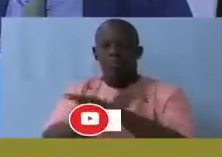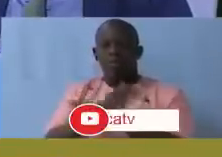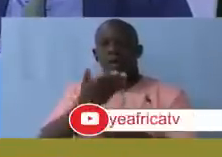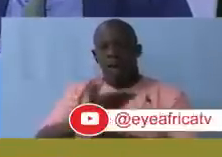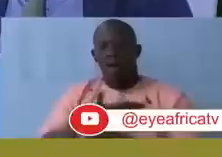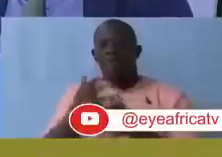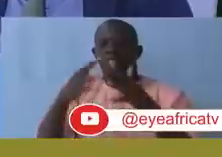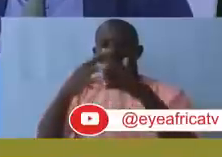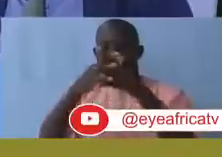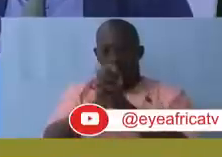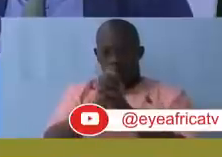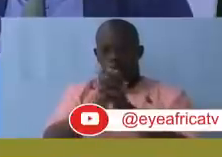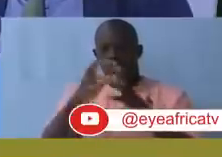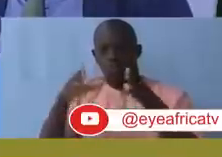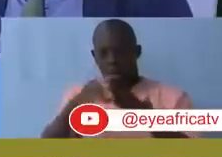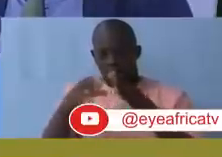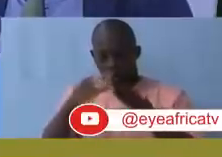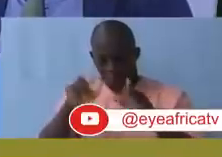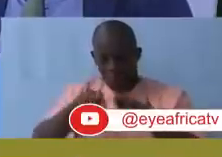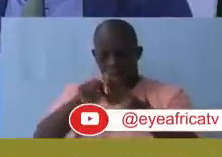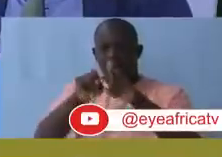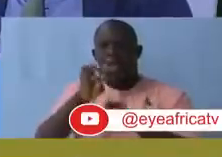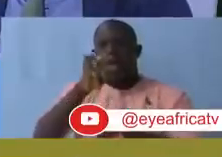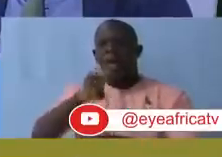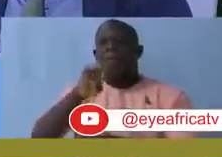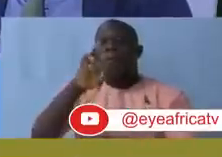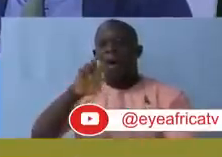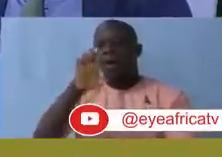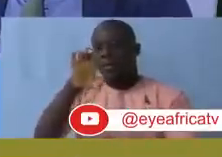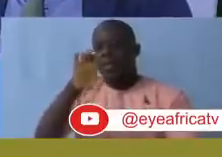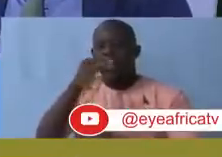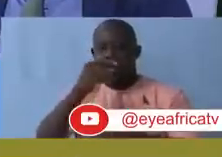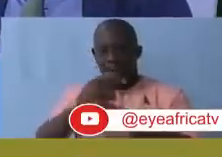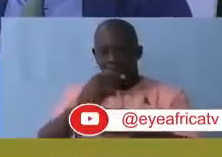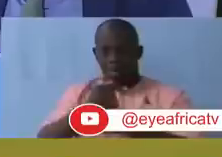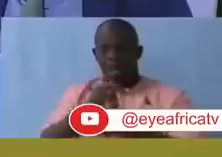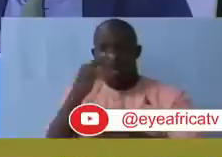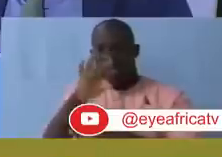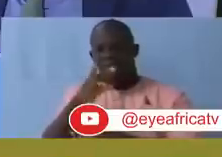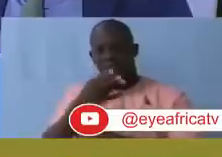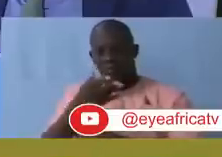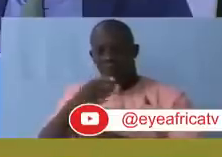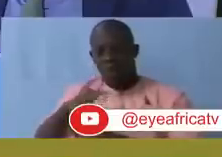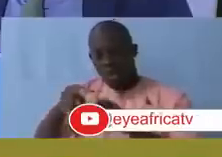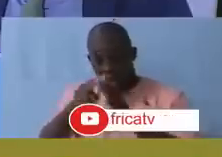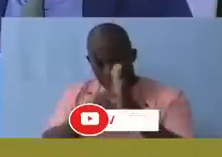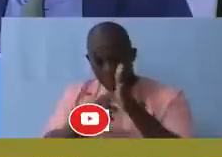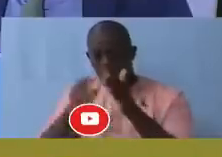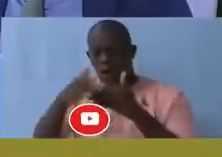Gambia for any further advanced tests if the need arises.